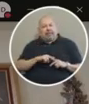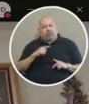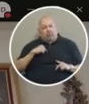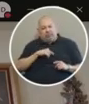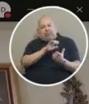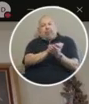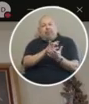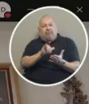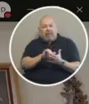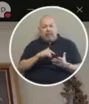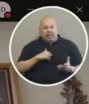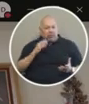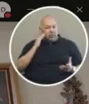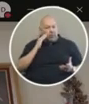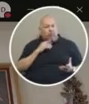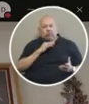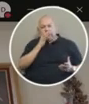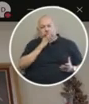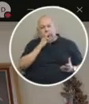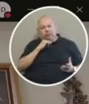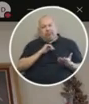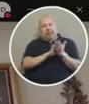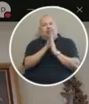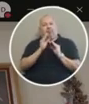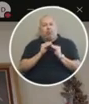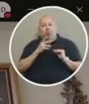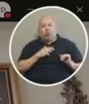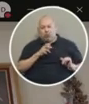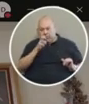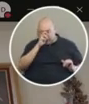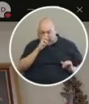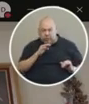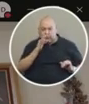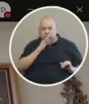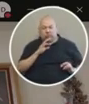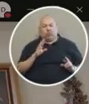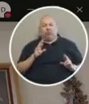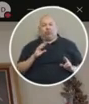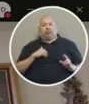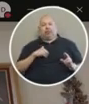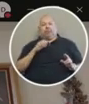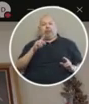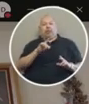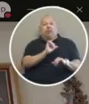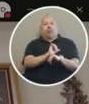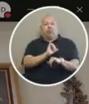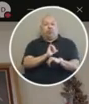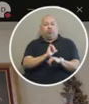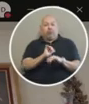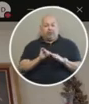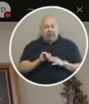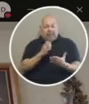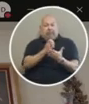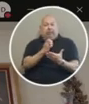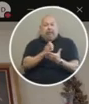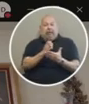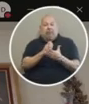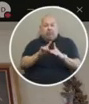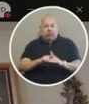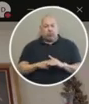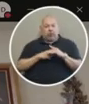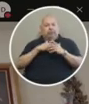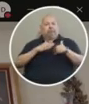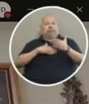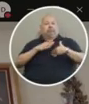we believe that the sooner we get stricter, the sooner hopefully we can all get back to work, that the economy can get started up